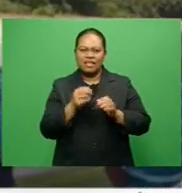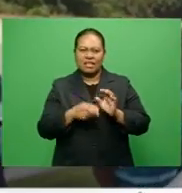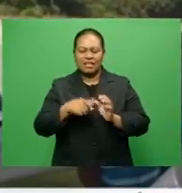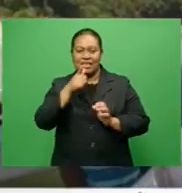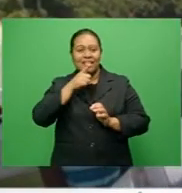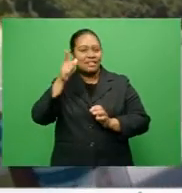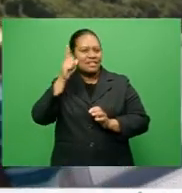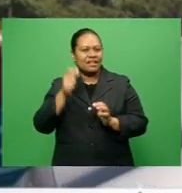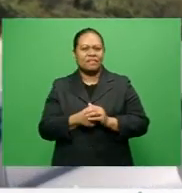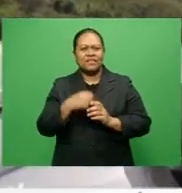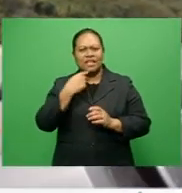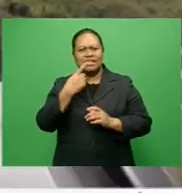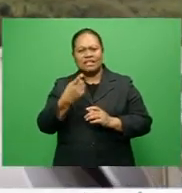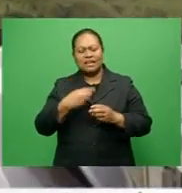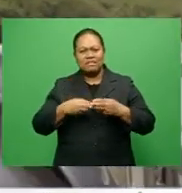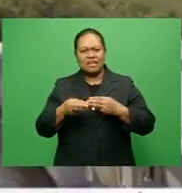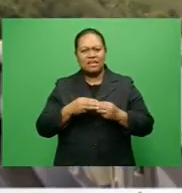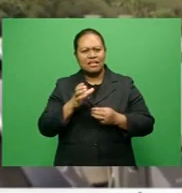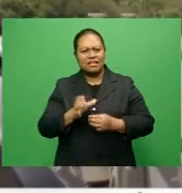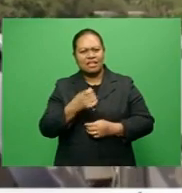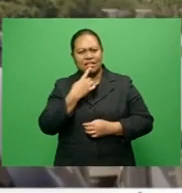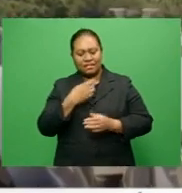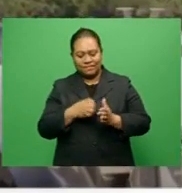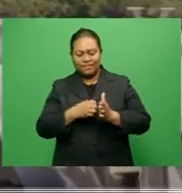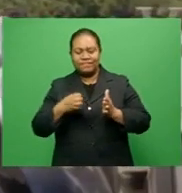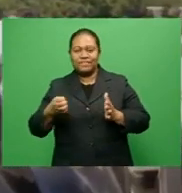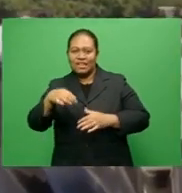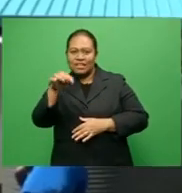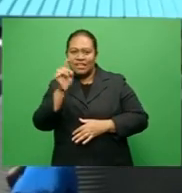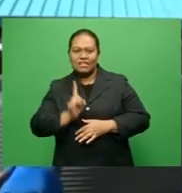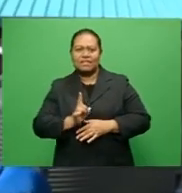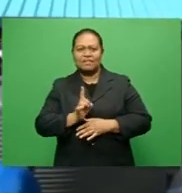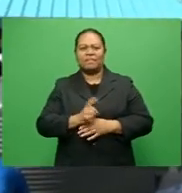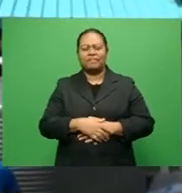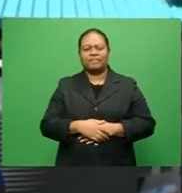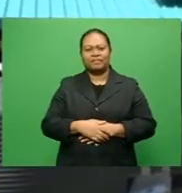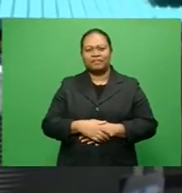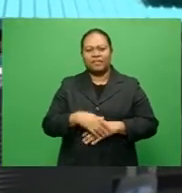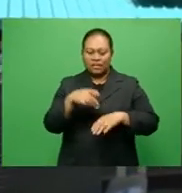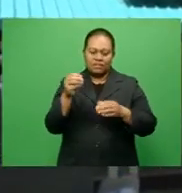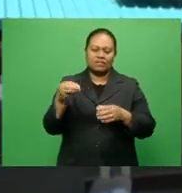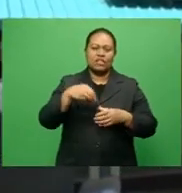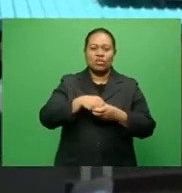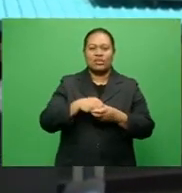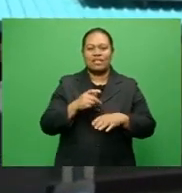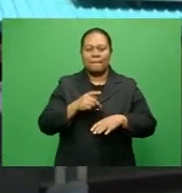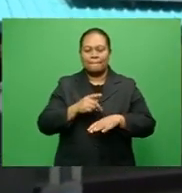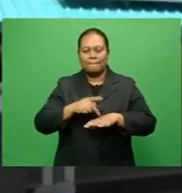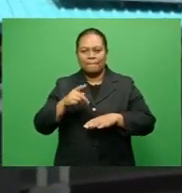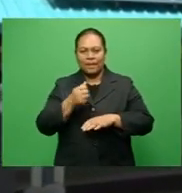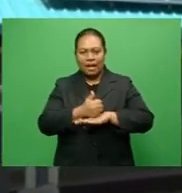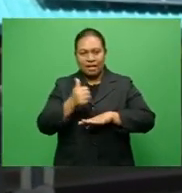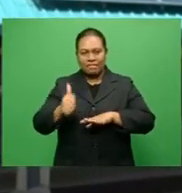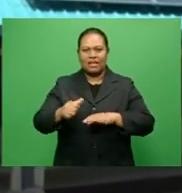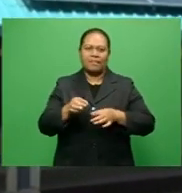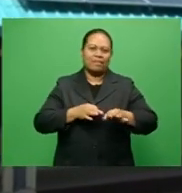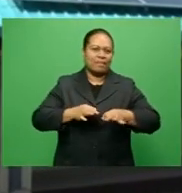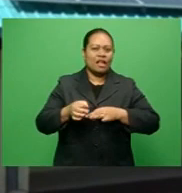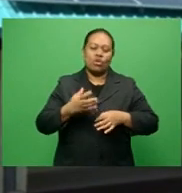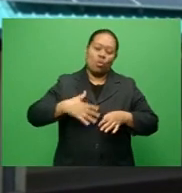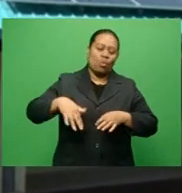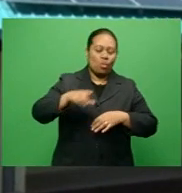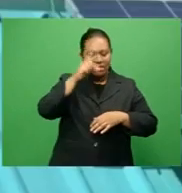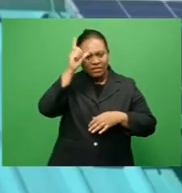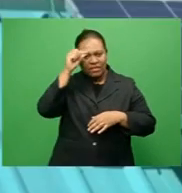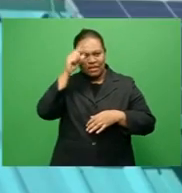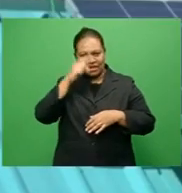for Infrastructure Choneo Sumate said the extension of the electric grid is part of government's plan to ensure all Fijians have access to